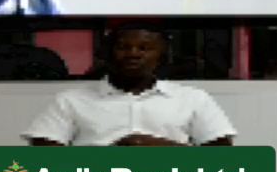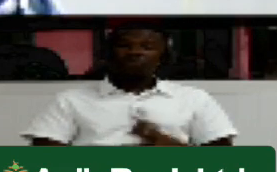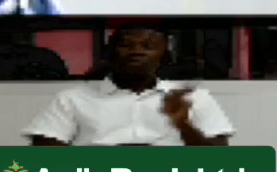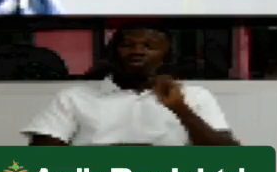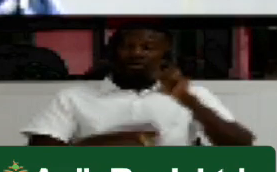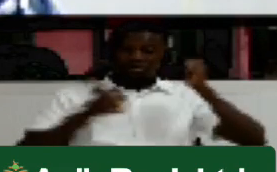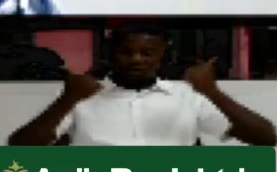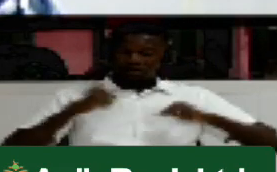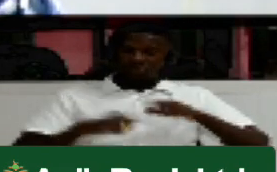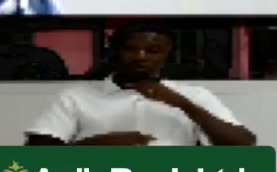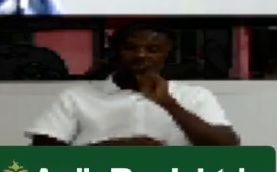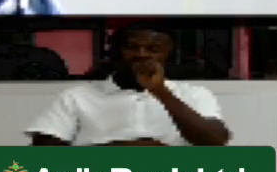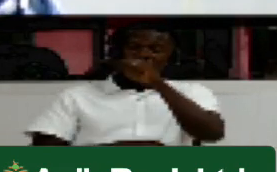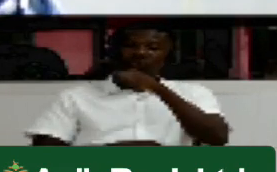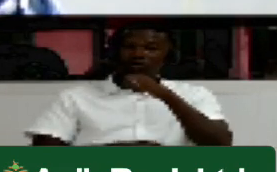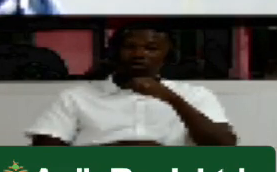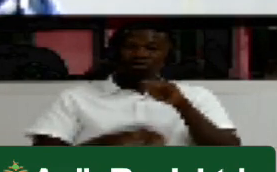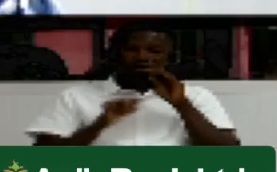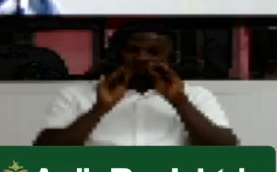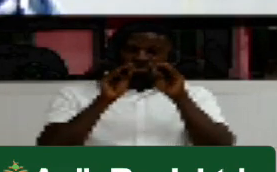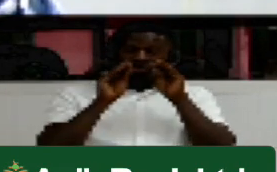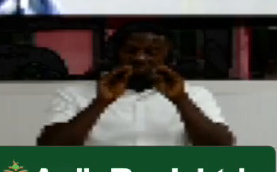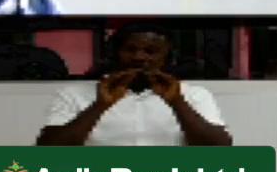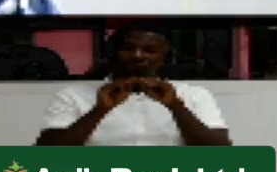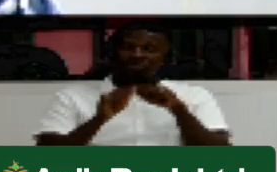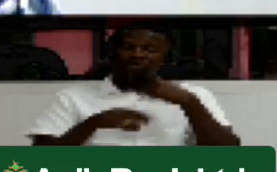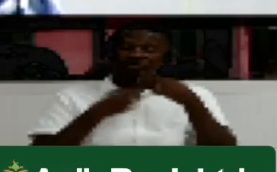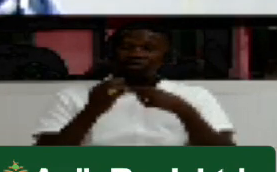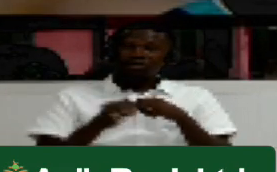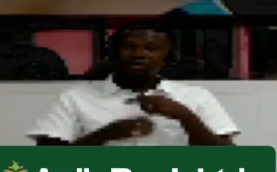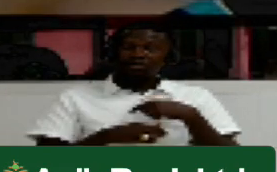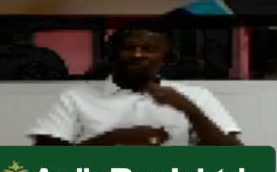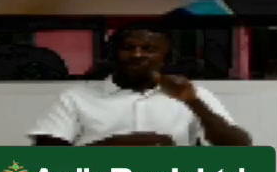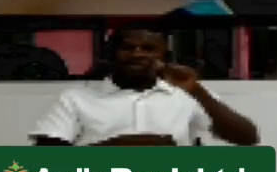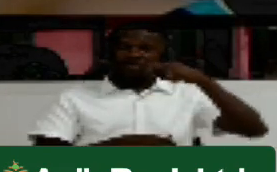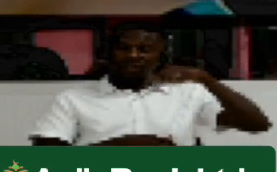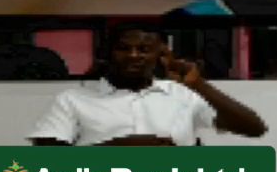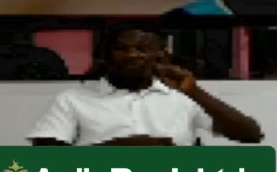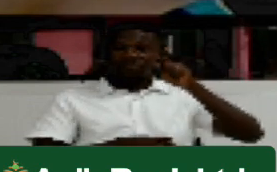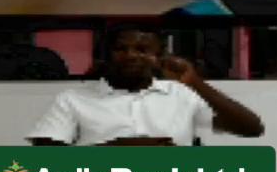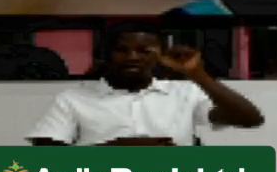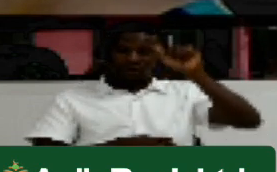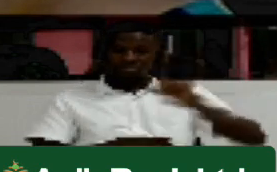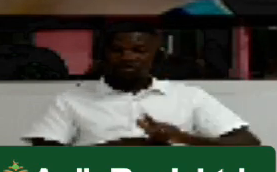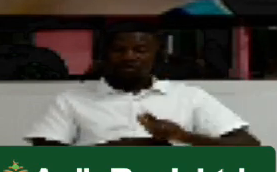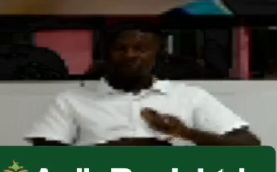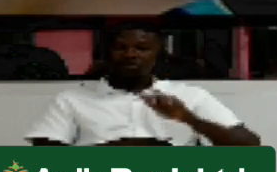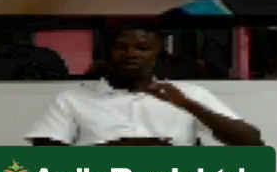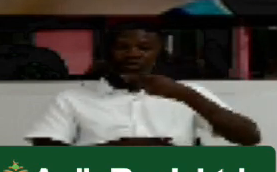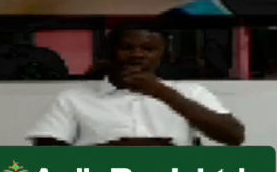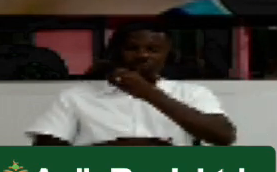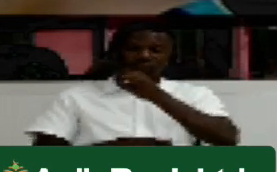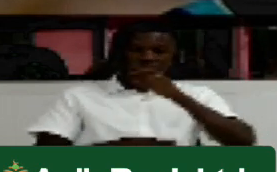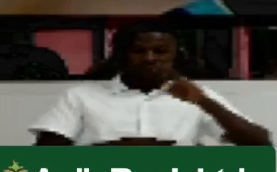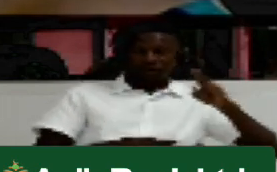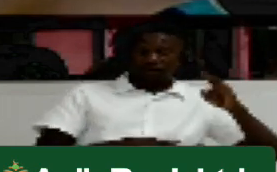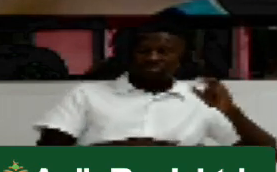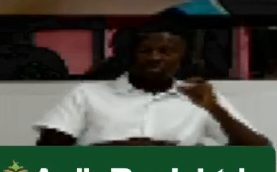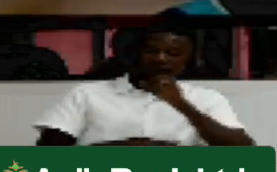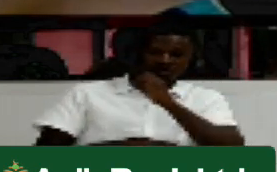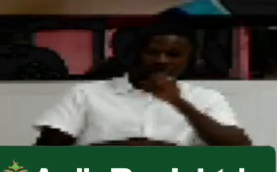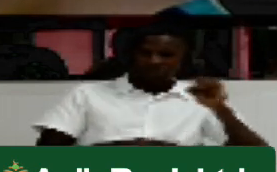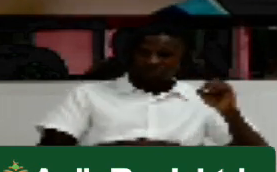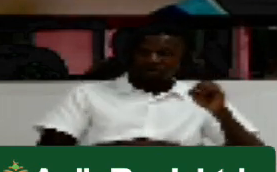mean, after the incident of 11th April 2000, what happened to your education? Did you have an opportunity